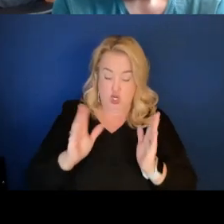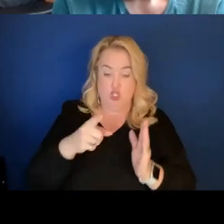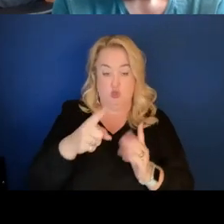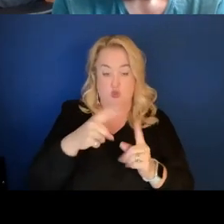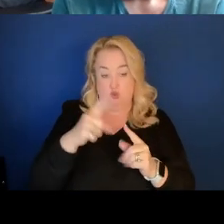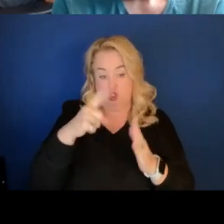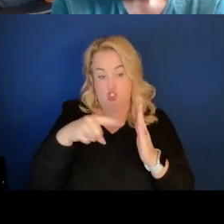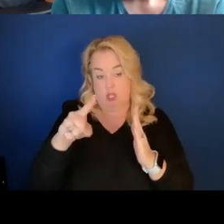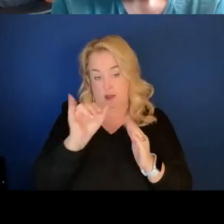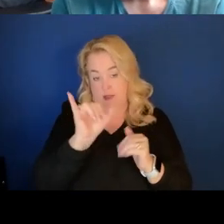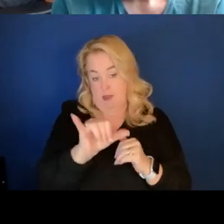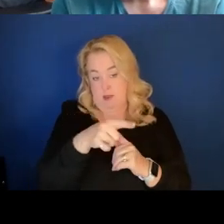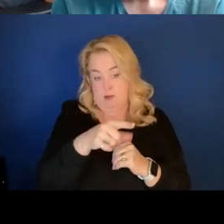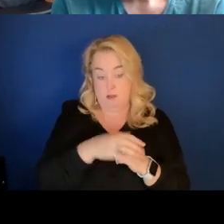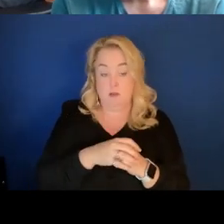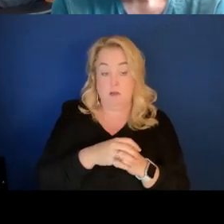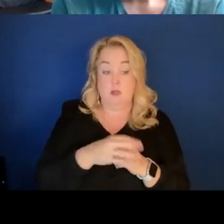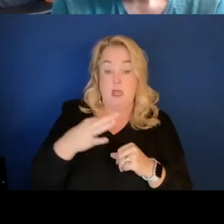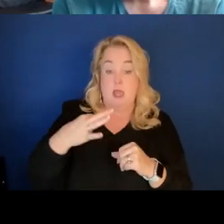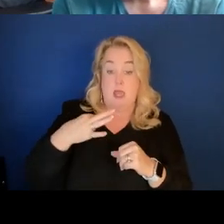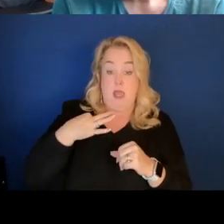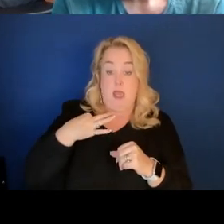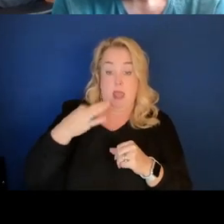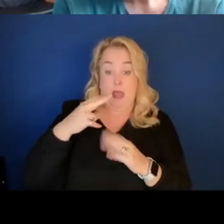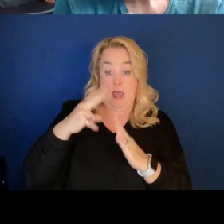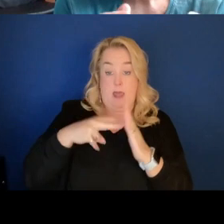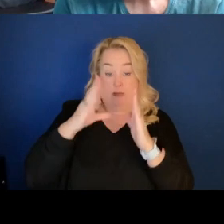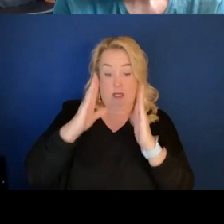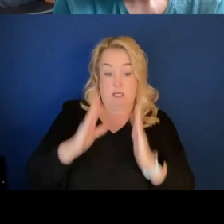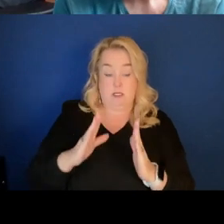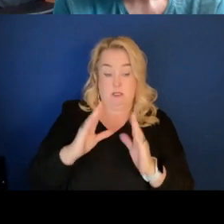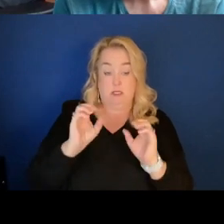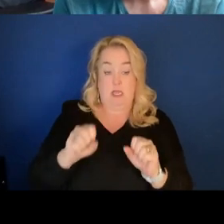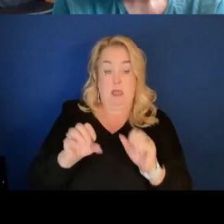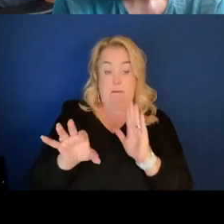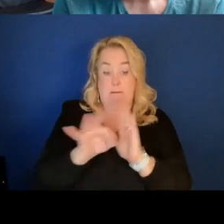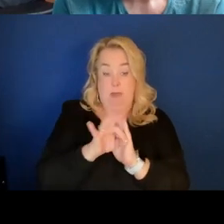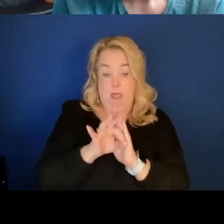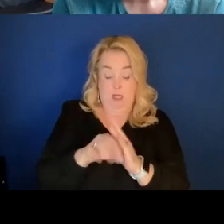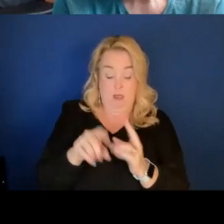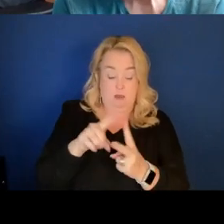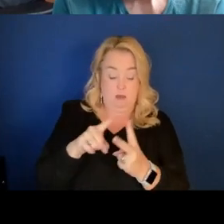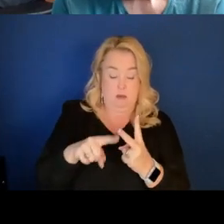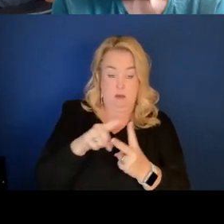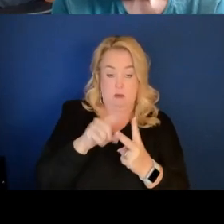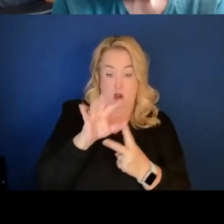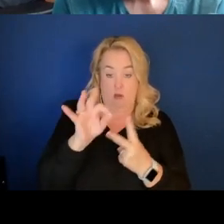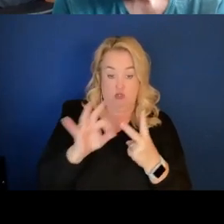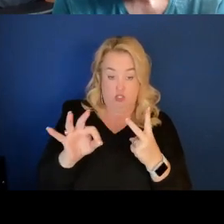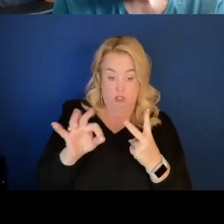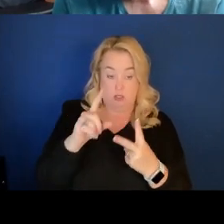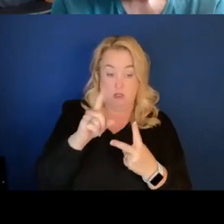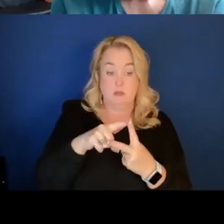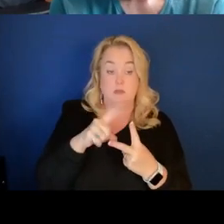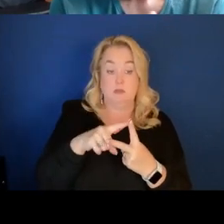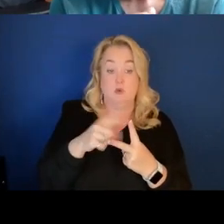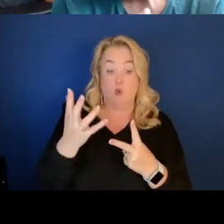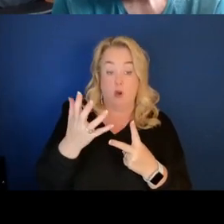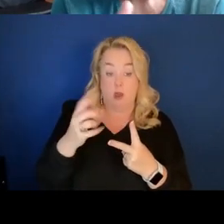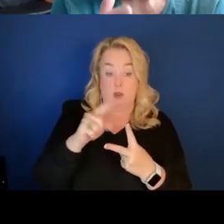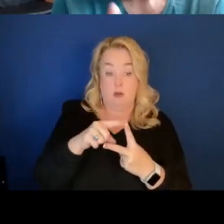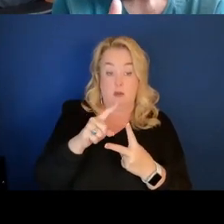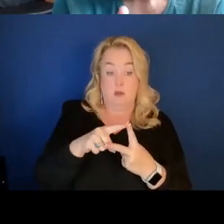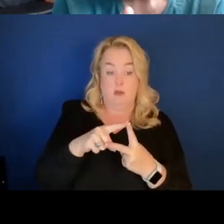out. Applicants have the opportunity to choose from one of two options for funding this cycle. Option one is